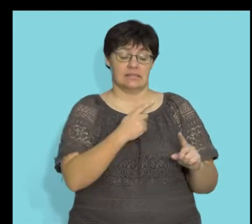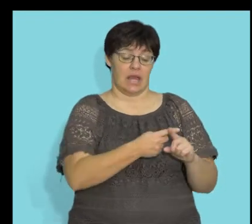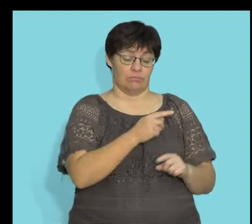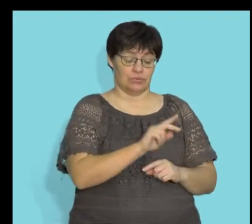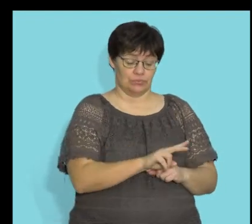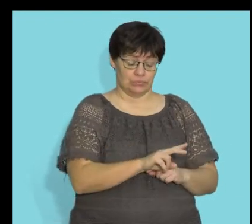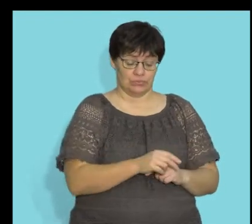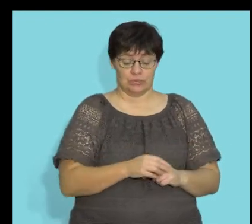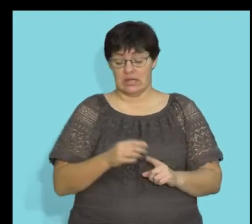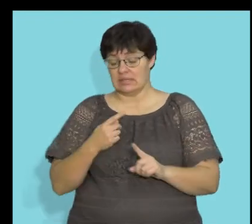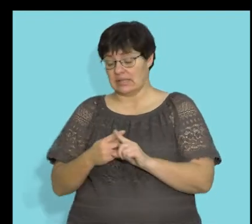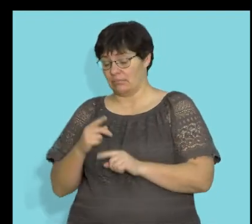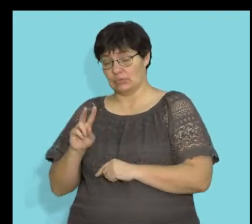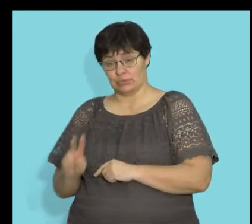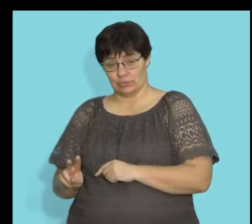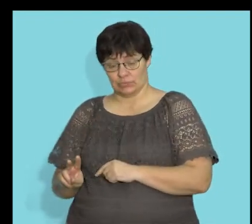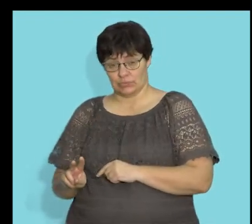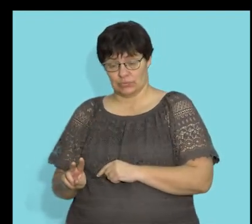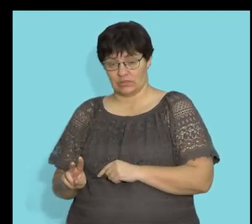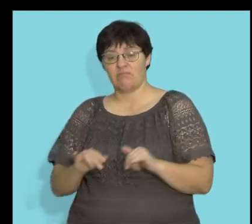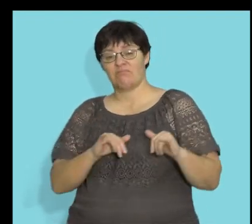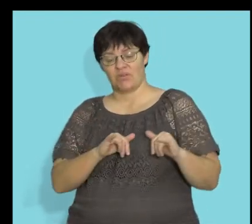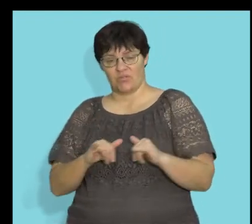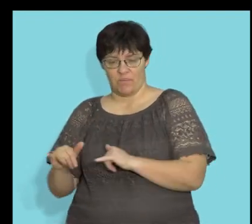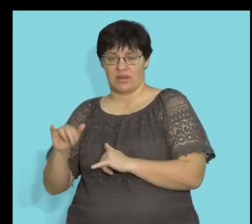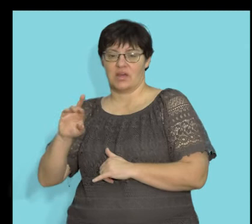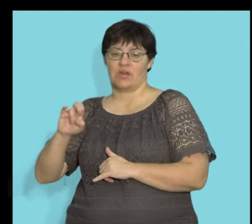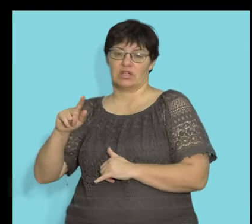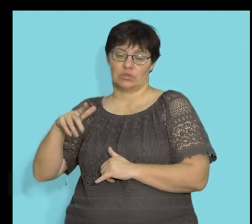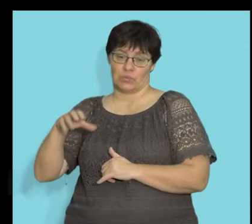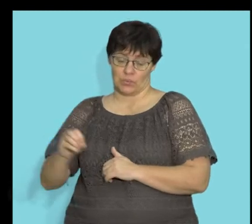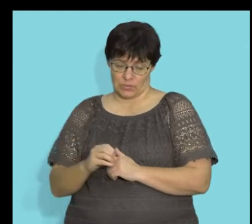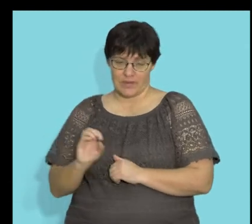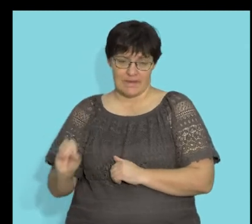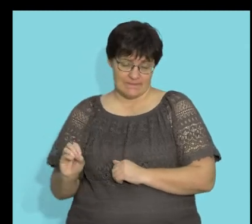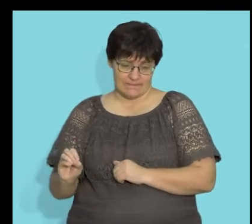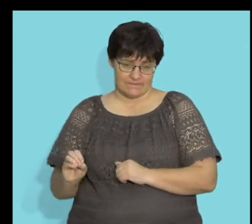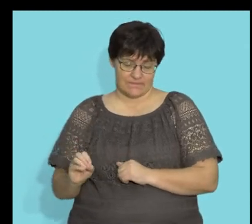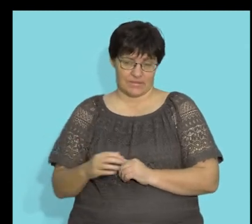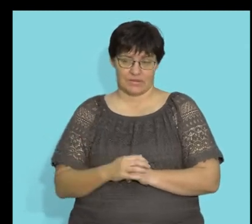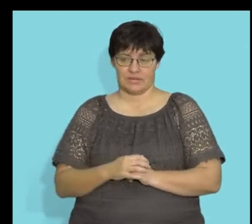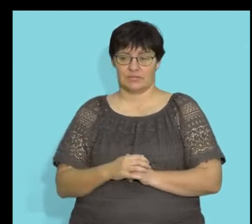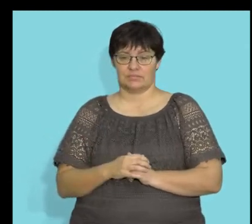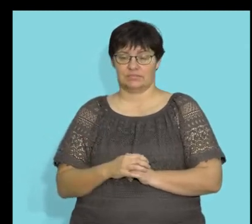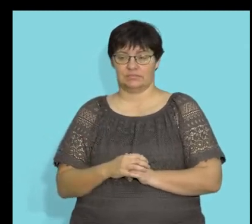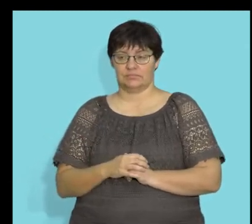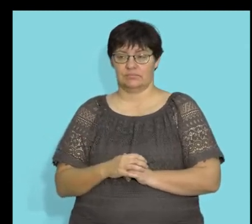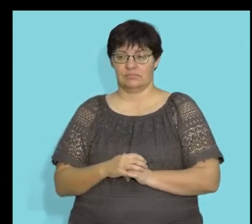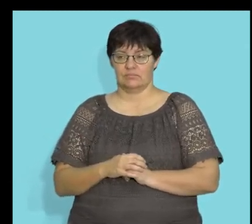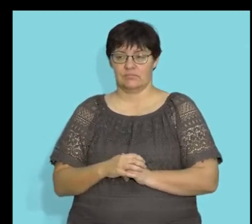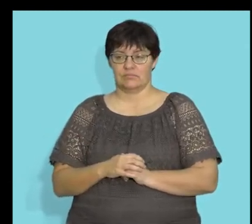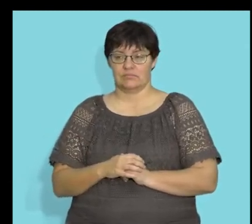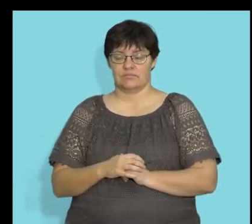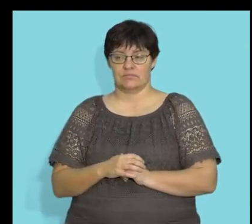from 3 to 6, I can multiply 3 by 2 to get to 6, and I can multiply 6 by